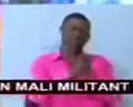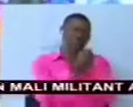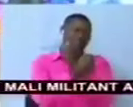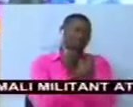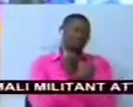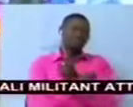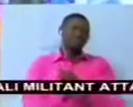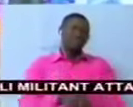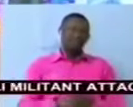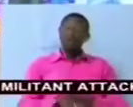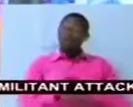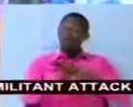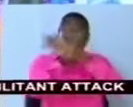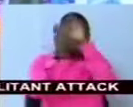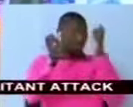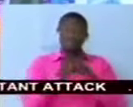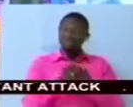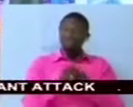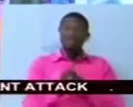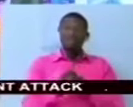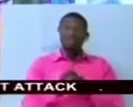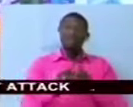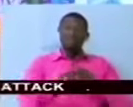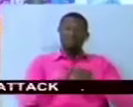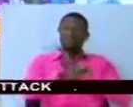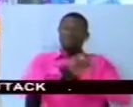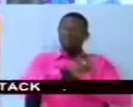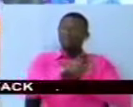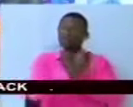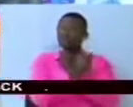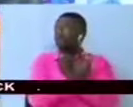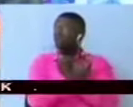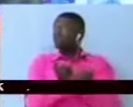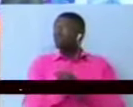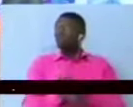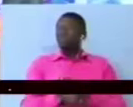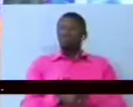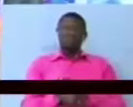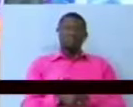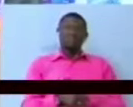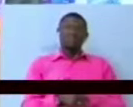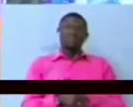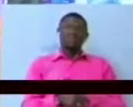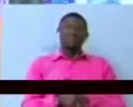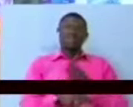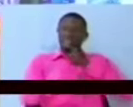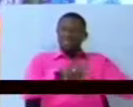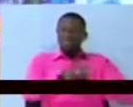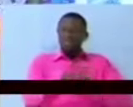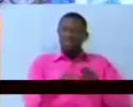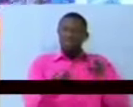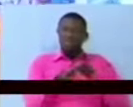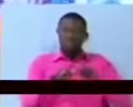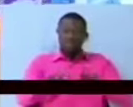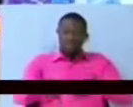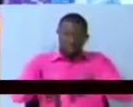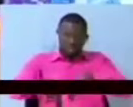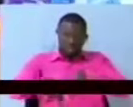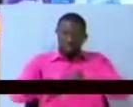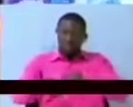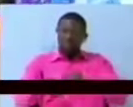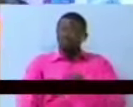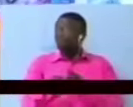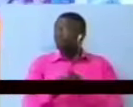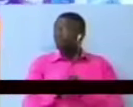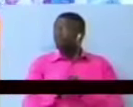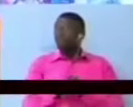bi fi. Which and every one of them was handcuffed on the. Boole ko ci sa tànk bi le. With the leg. Jël bi. With the other